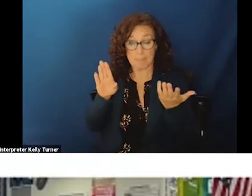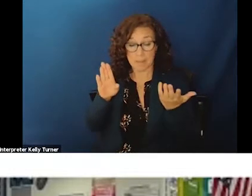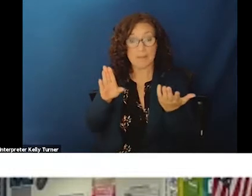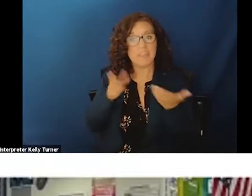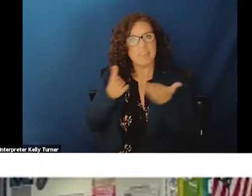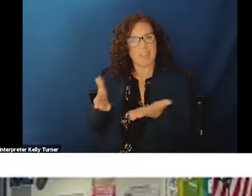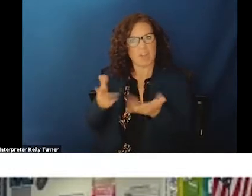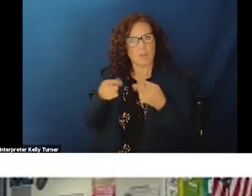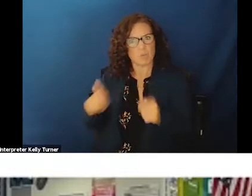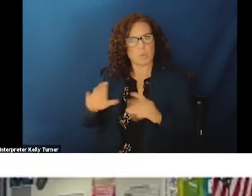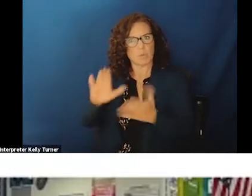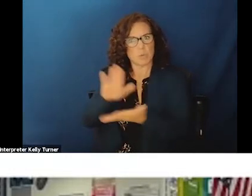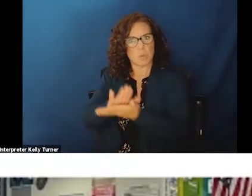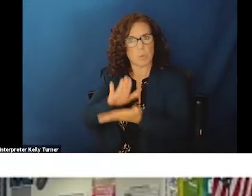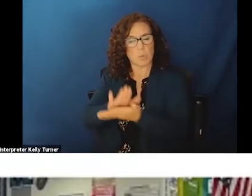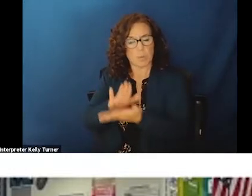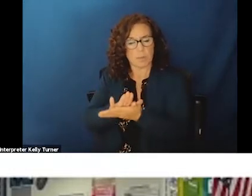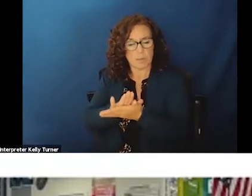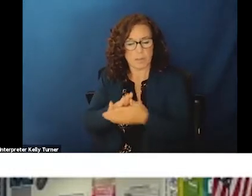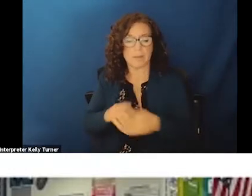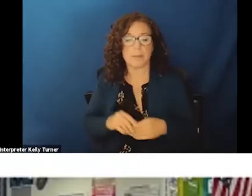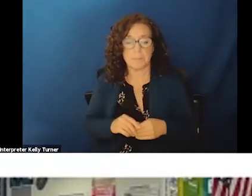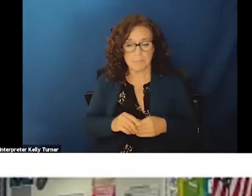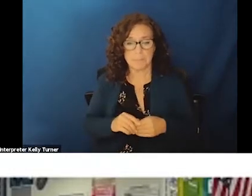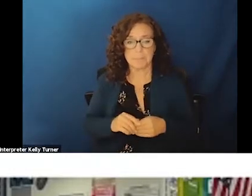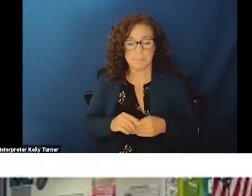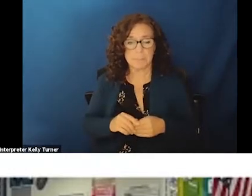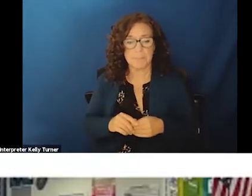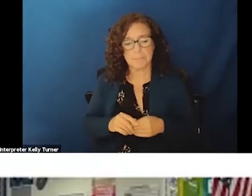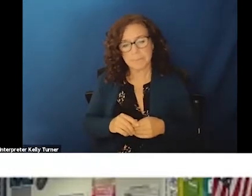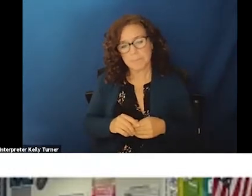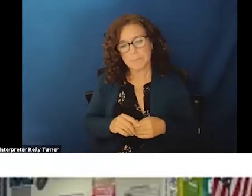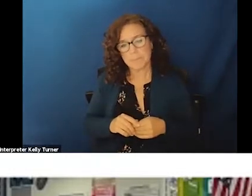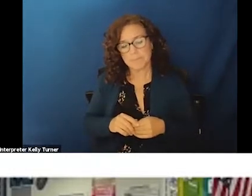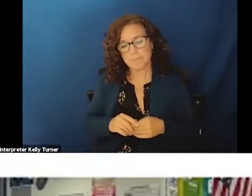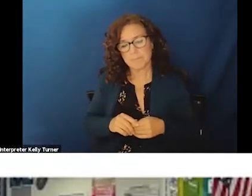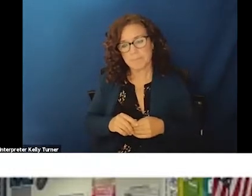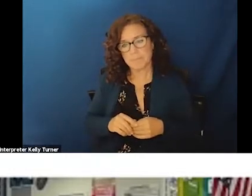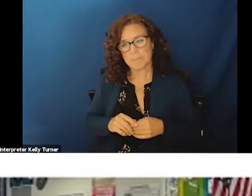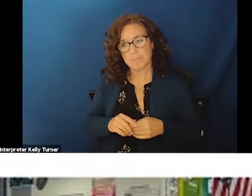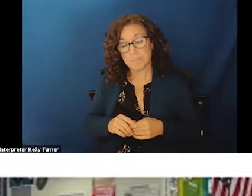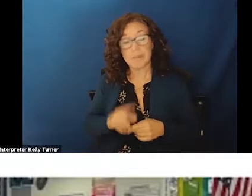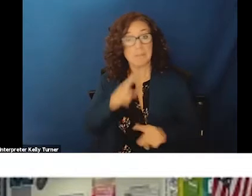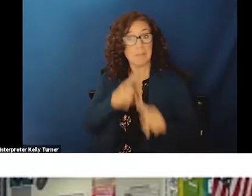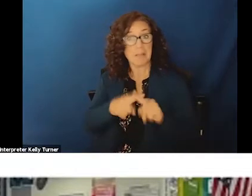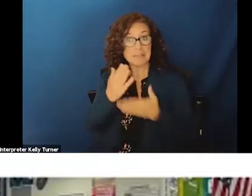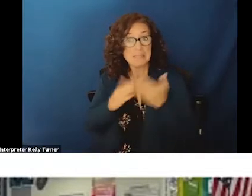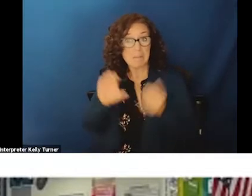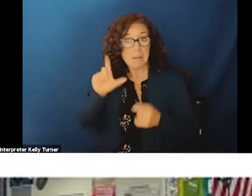person, but also some expressions of club meetings that are in person on Wednesdays.